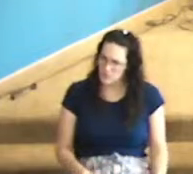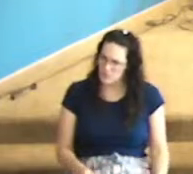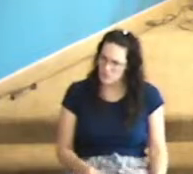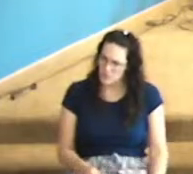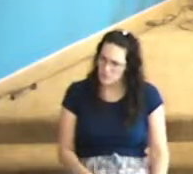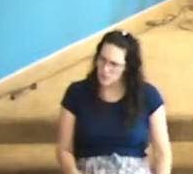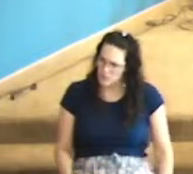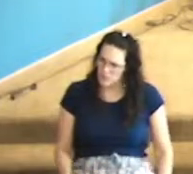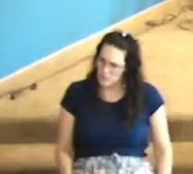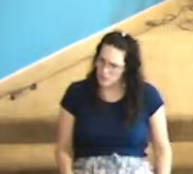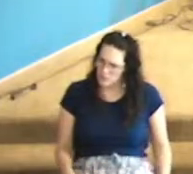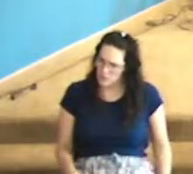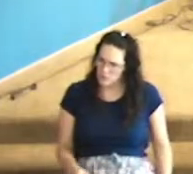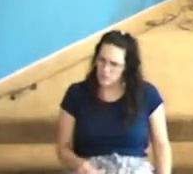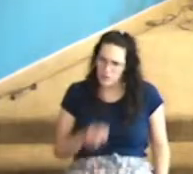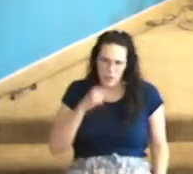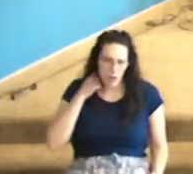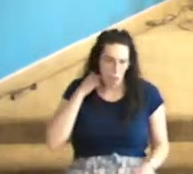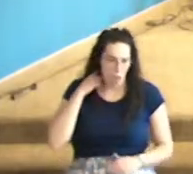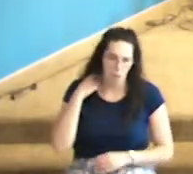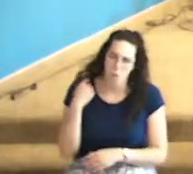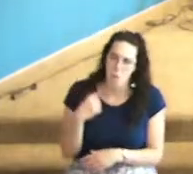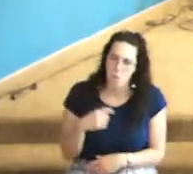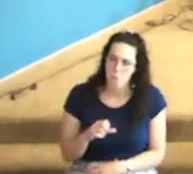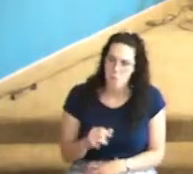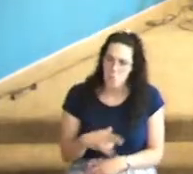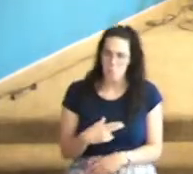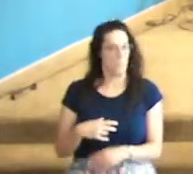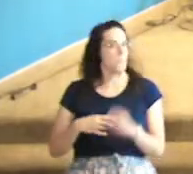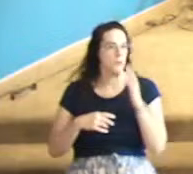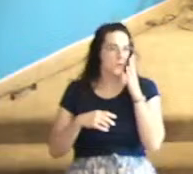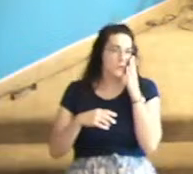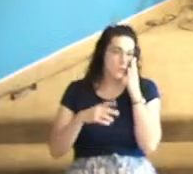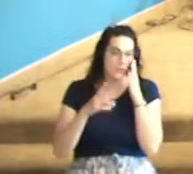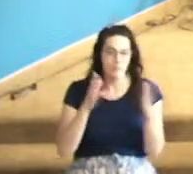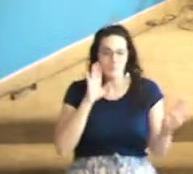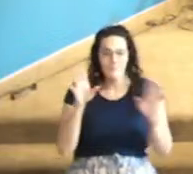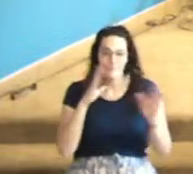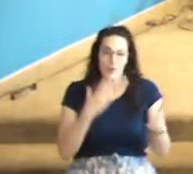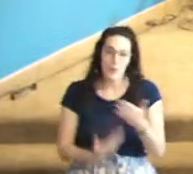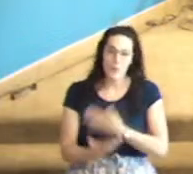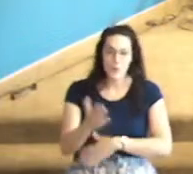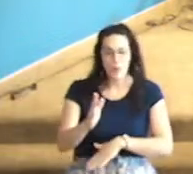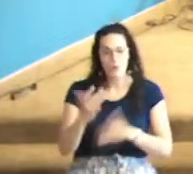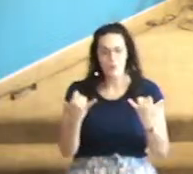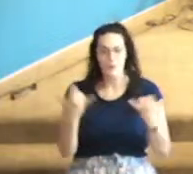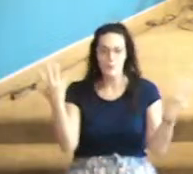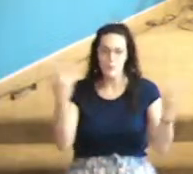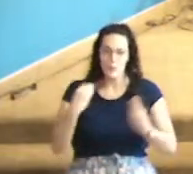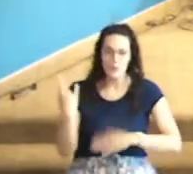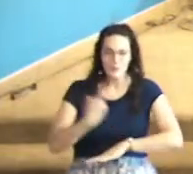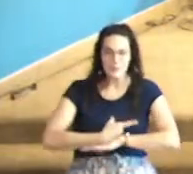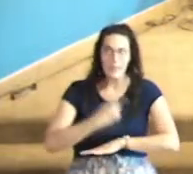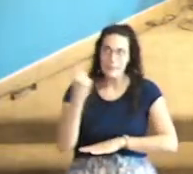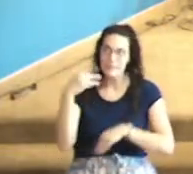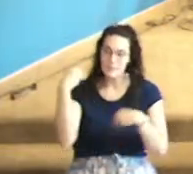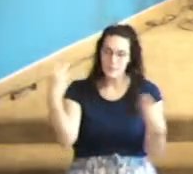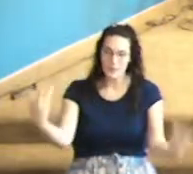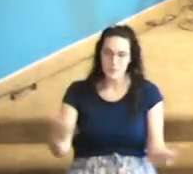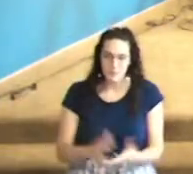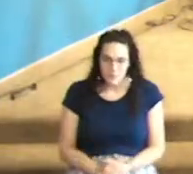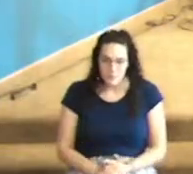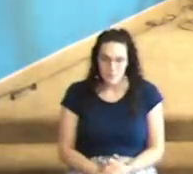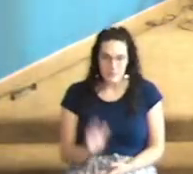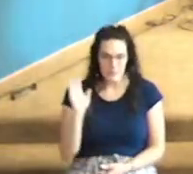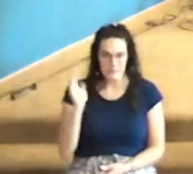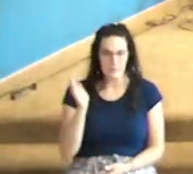Good morning, church. beautiful day he's given us. Seems